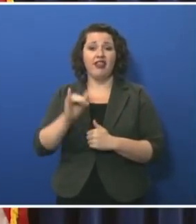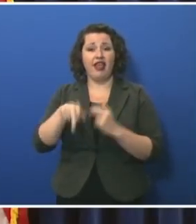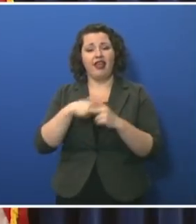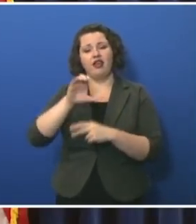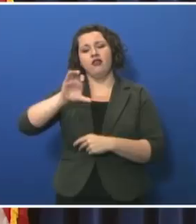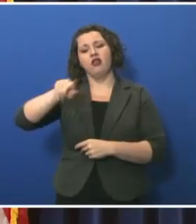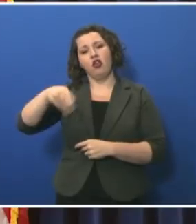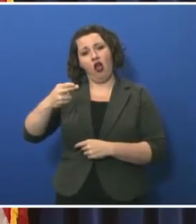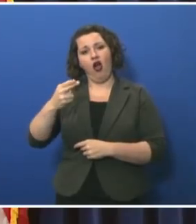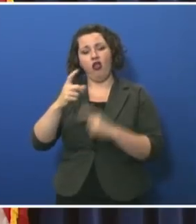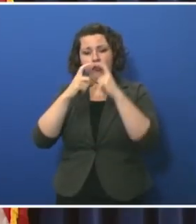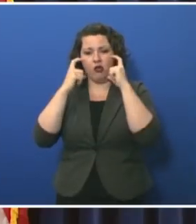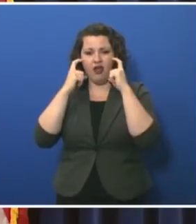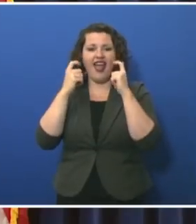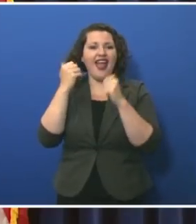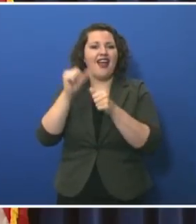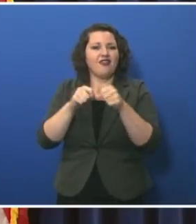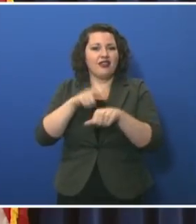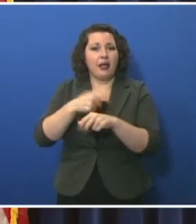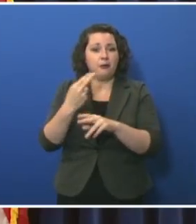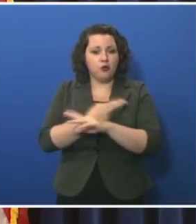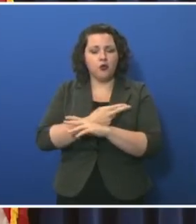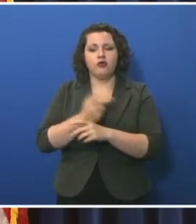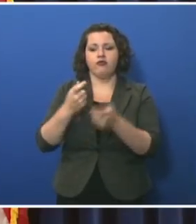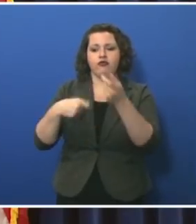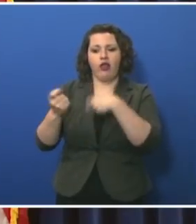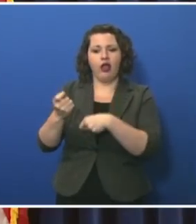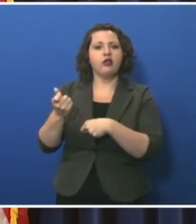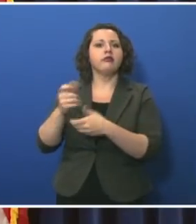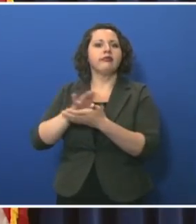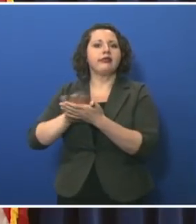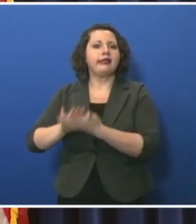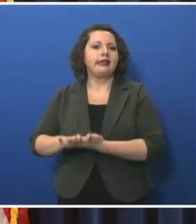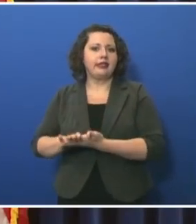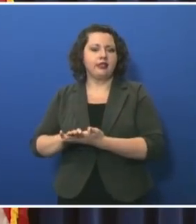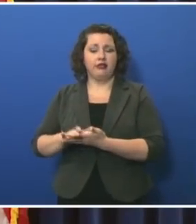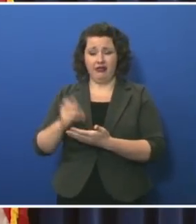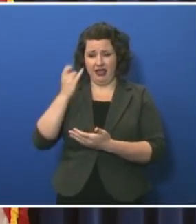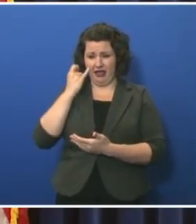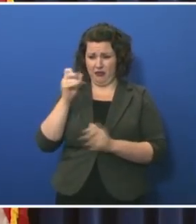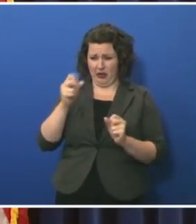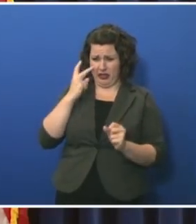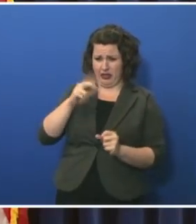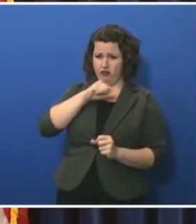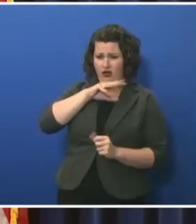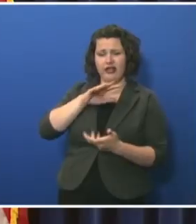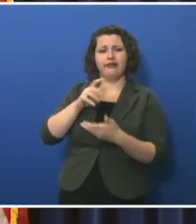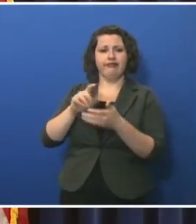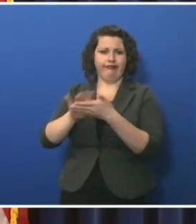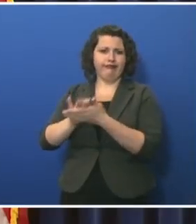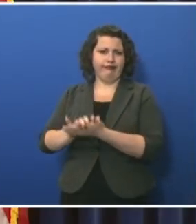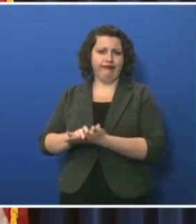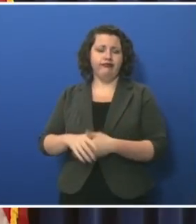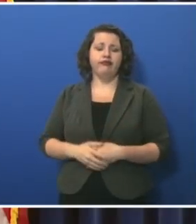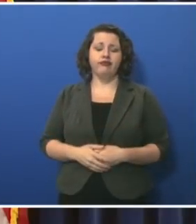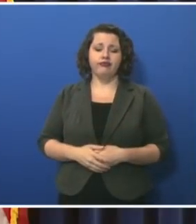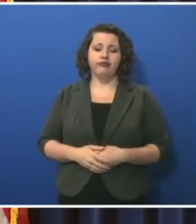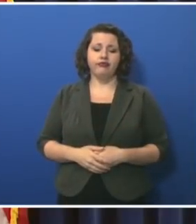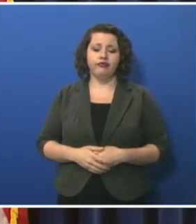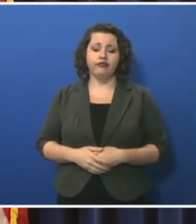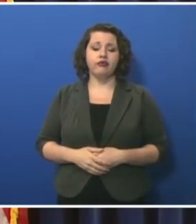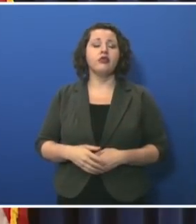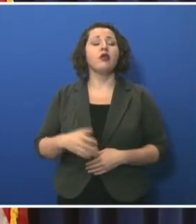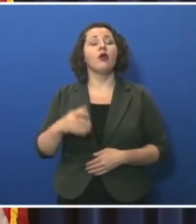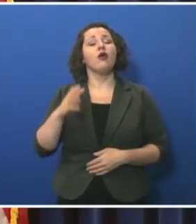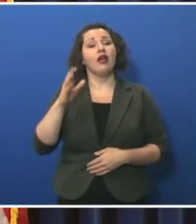coverings should be changed after each use and cleaned, or if they become visibly dirty. Now, throughout this response, the Department of Public Health has